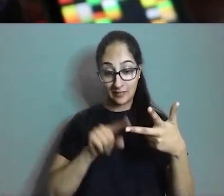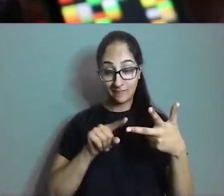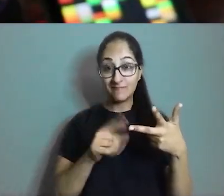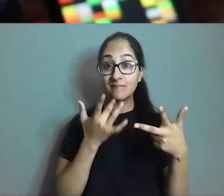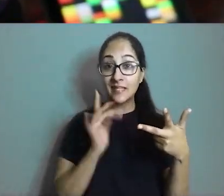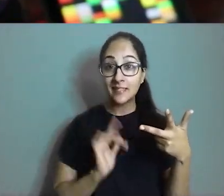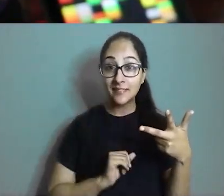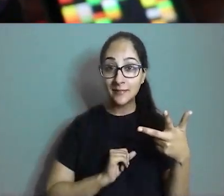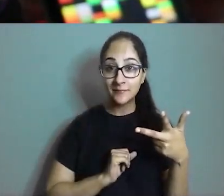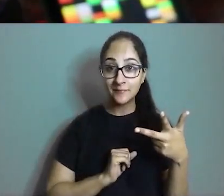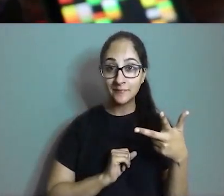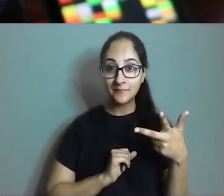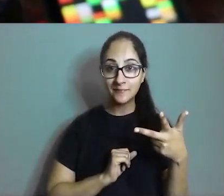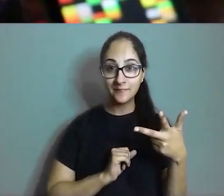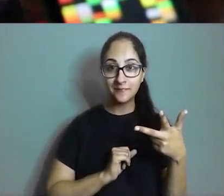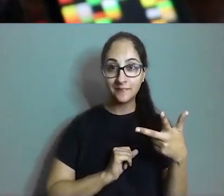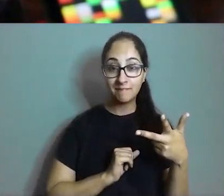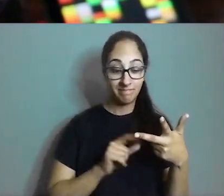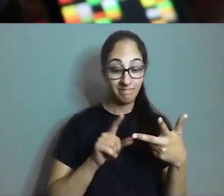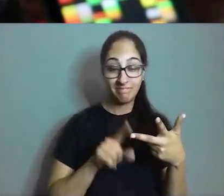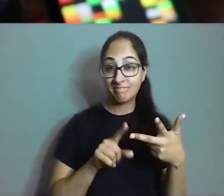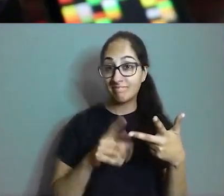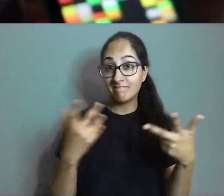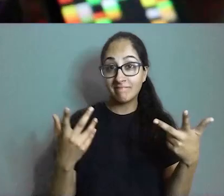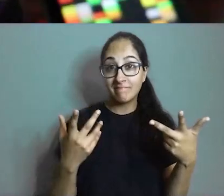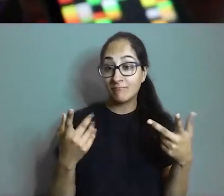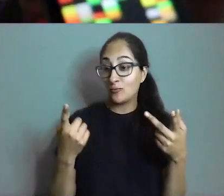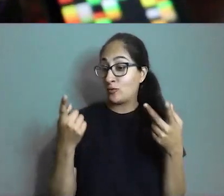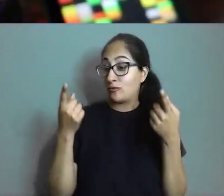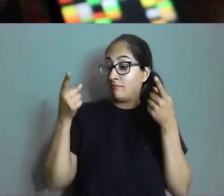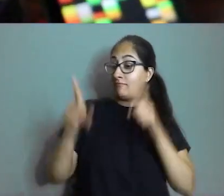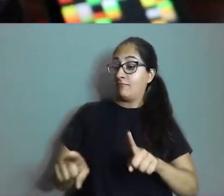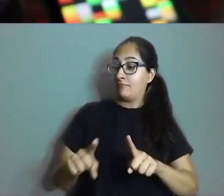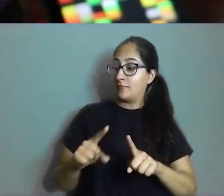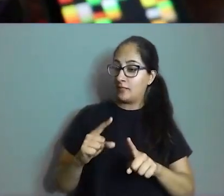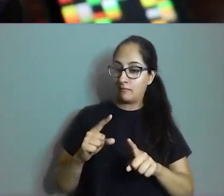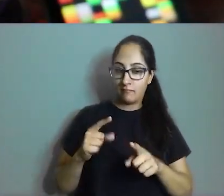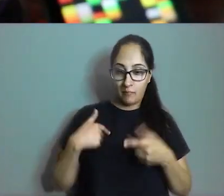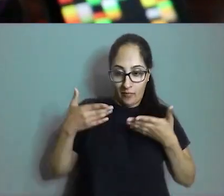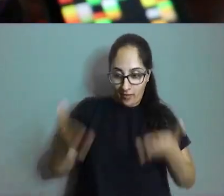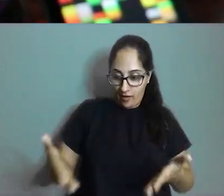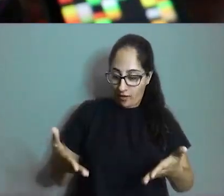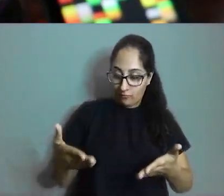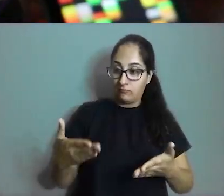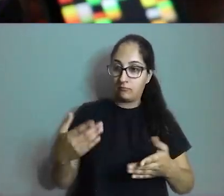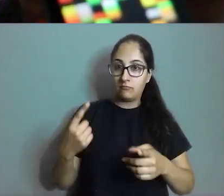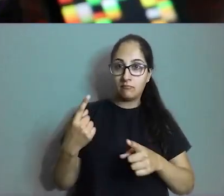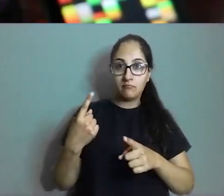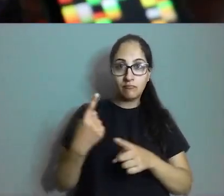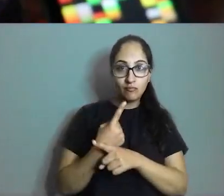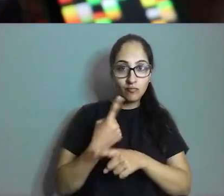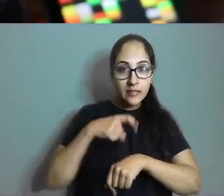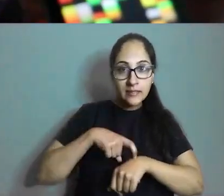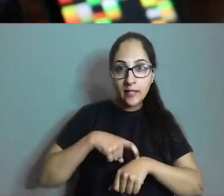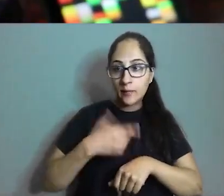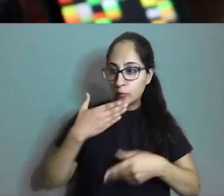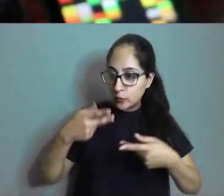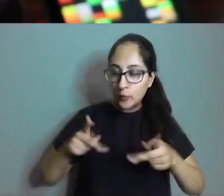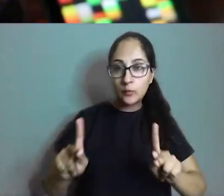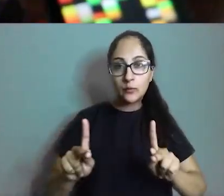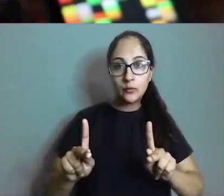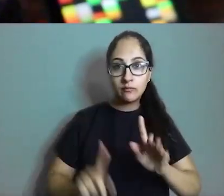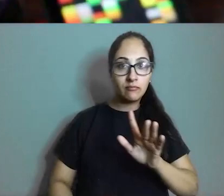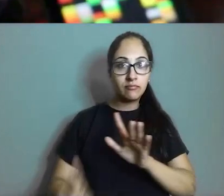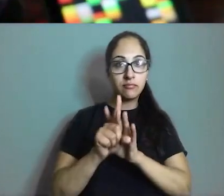kind of world, especially in music for film and television. So those are the two halves of that formula. And then 34%,